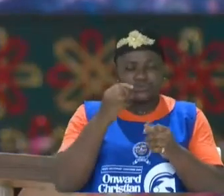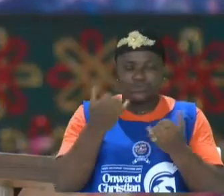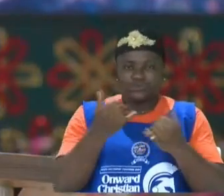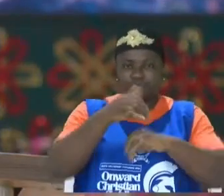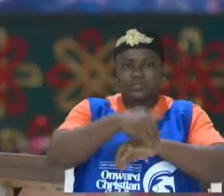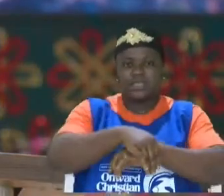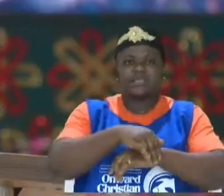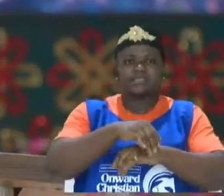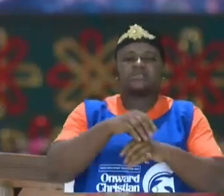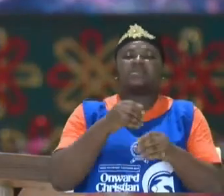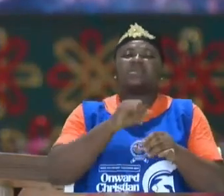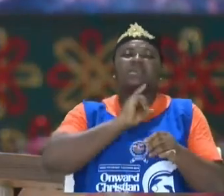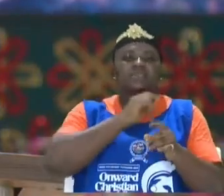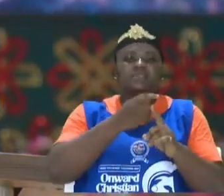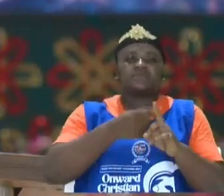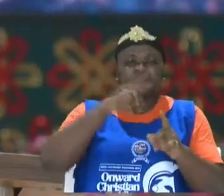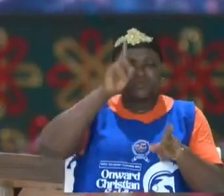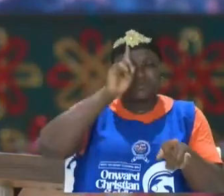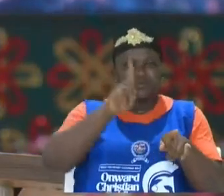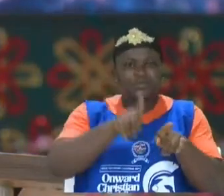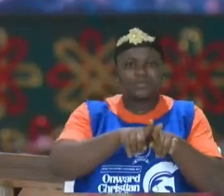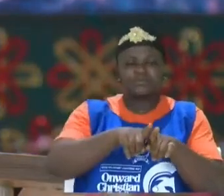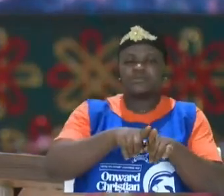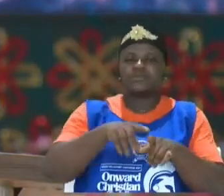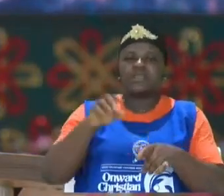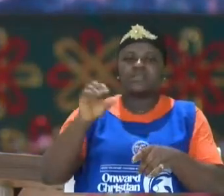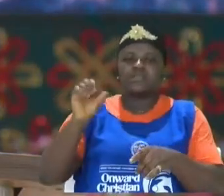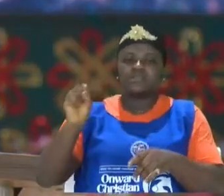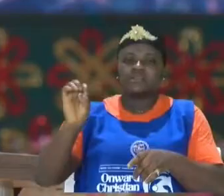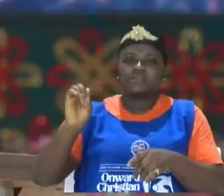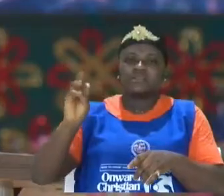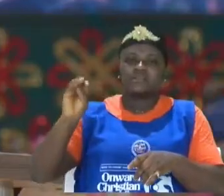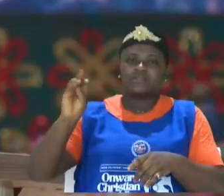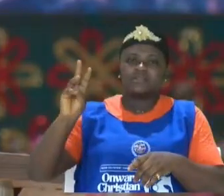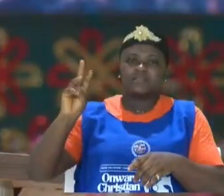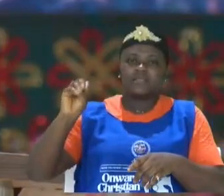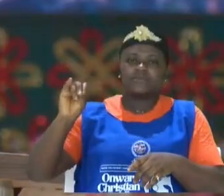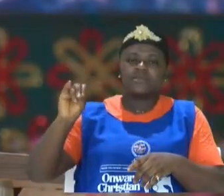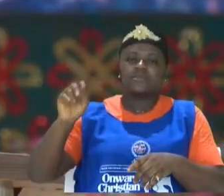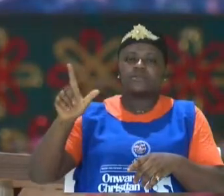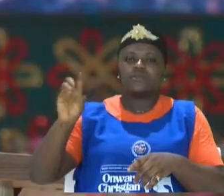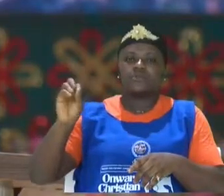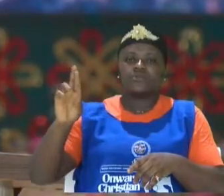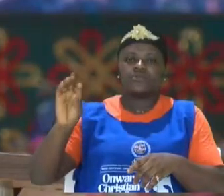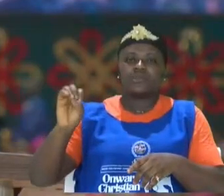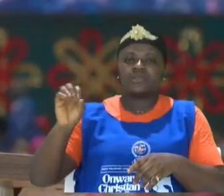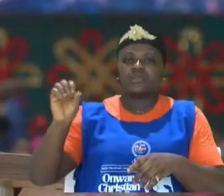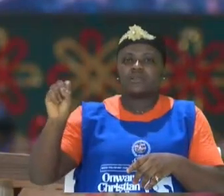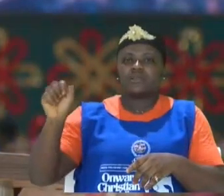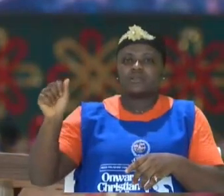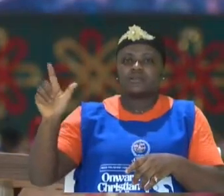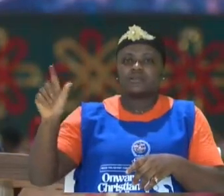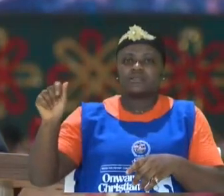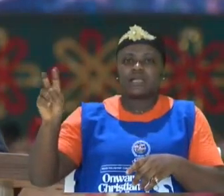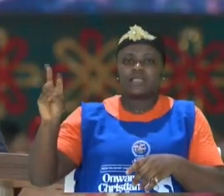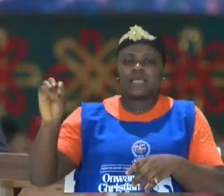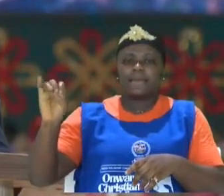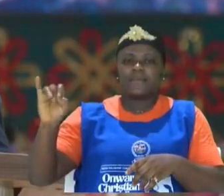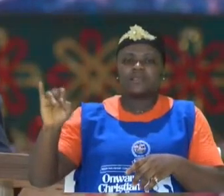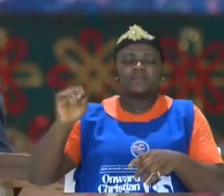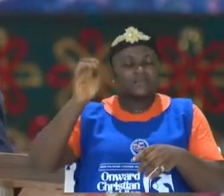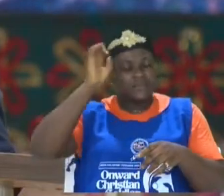Brother Oluwaseyi Lorit Salami from Nigeria. He suffered a domestic